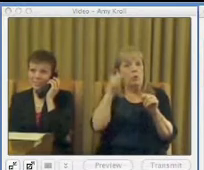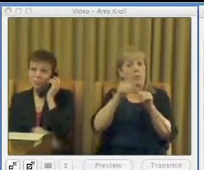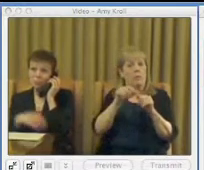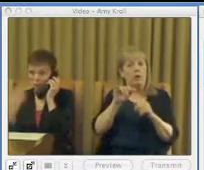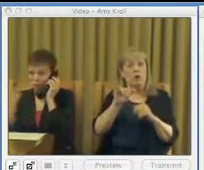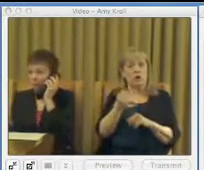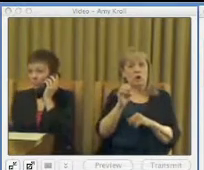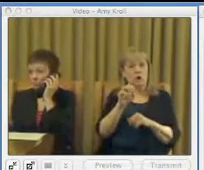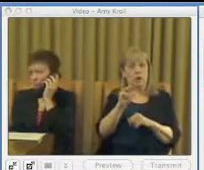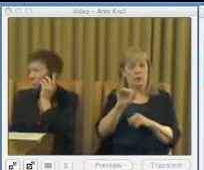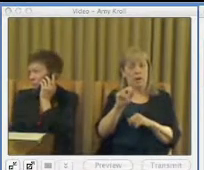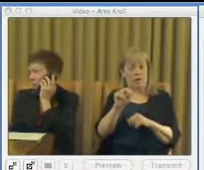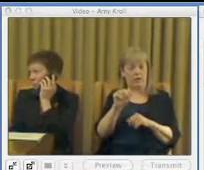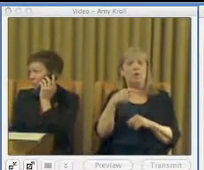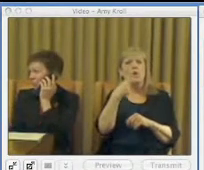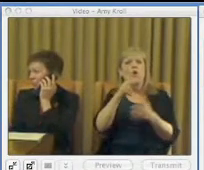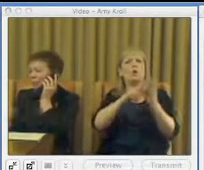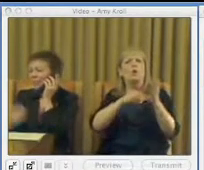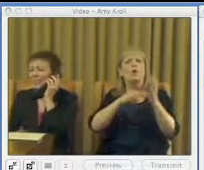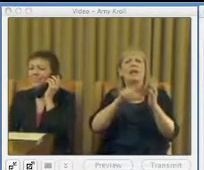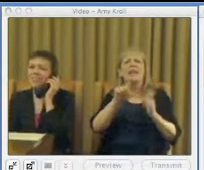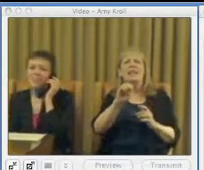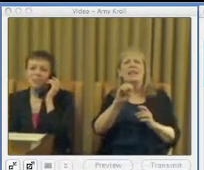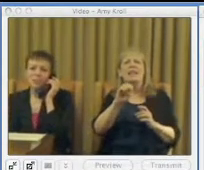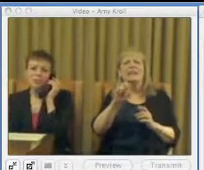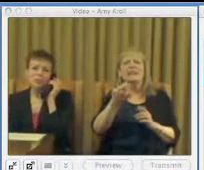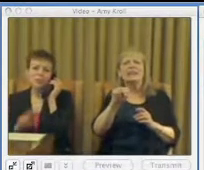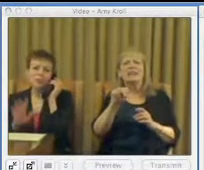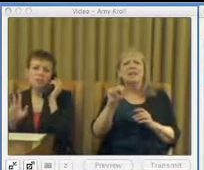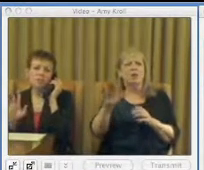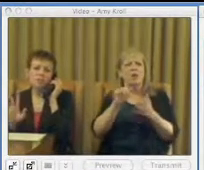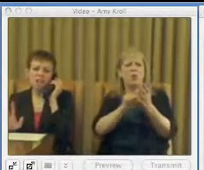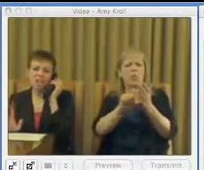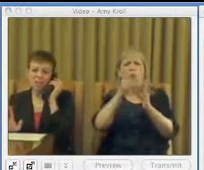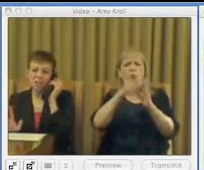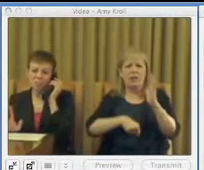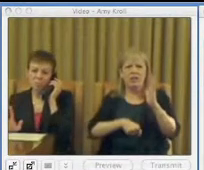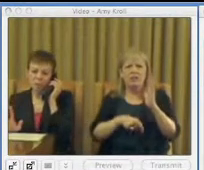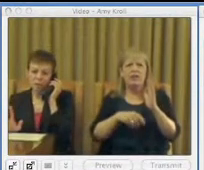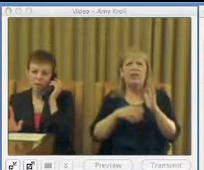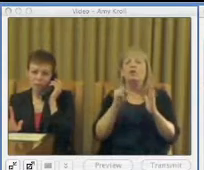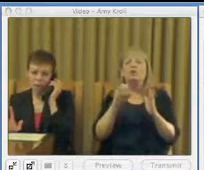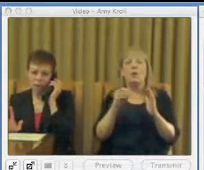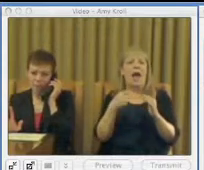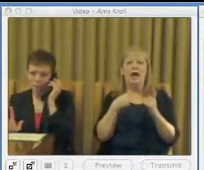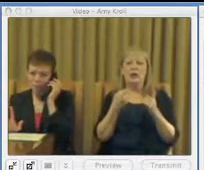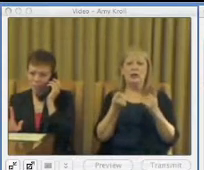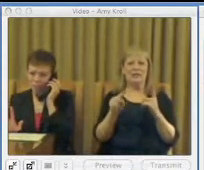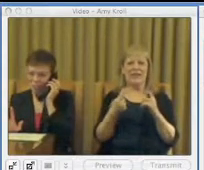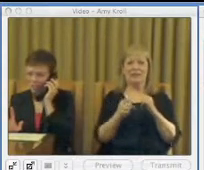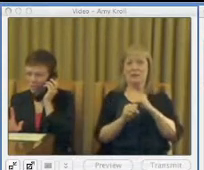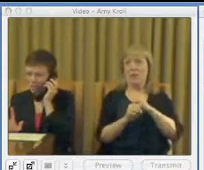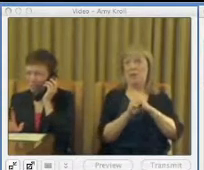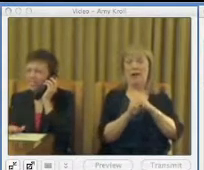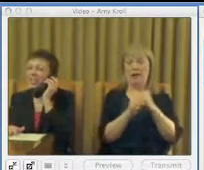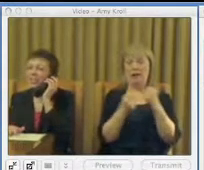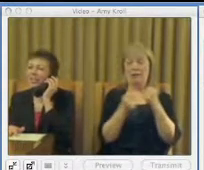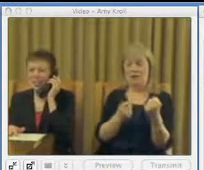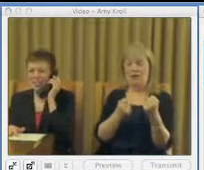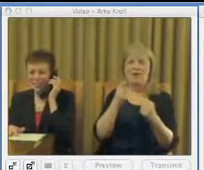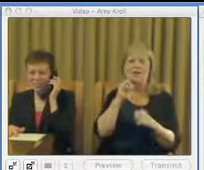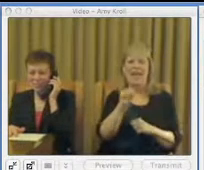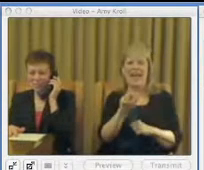you read Lorraine Leeson's work and the work of Lorraine and her colleagues. So this is just a shameless plug for